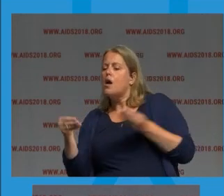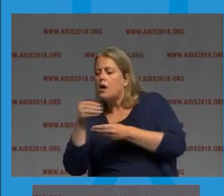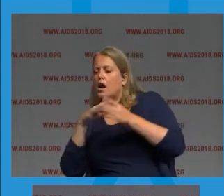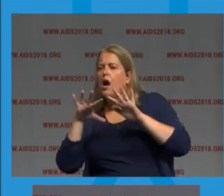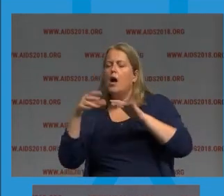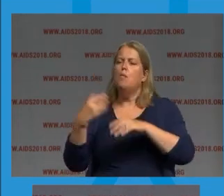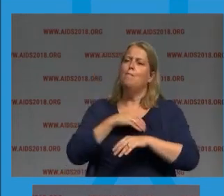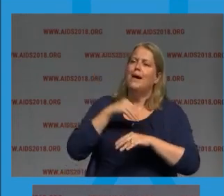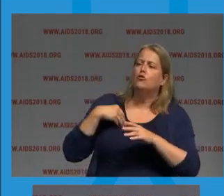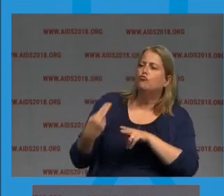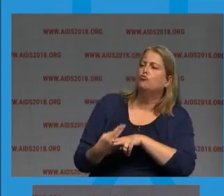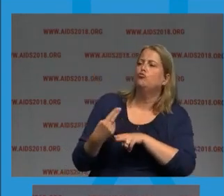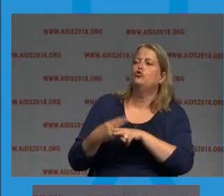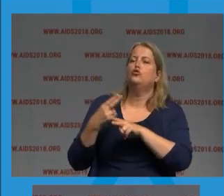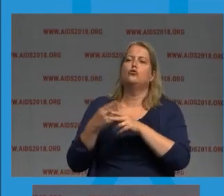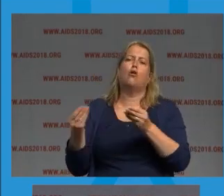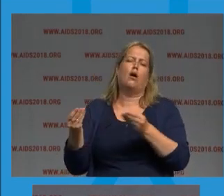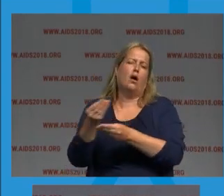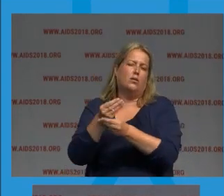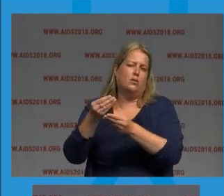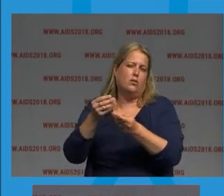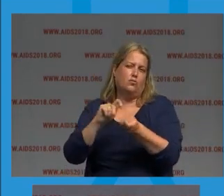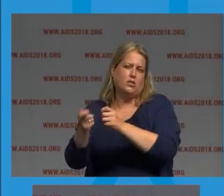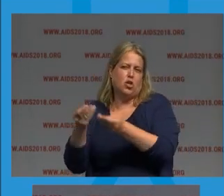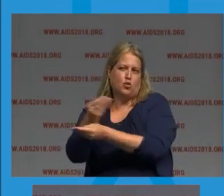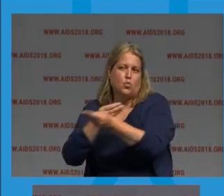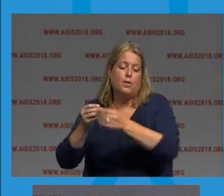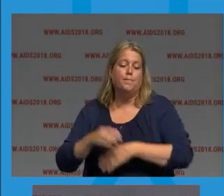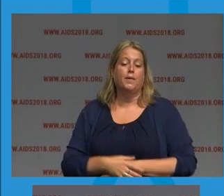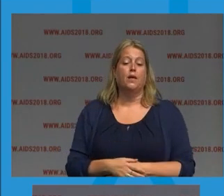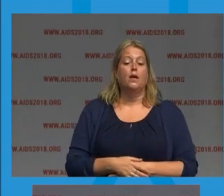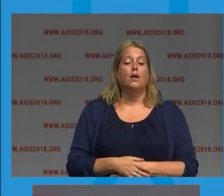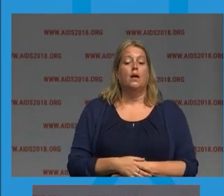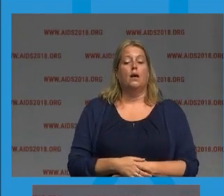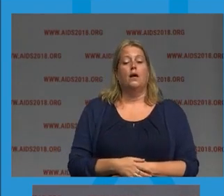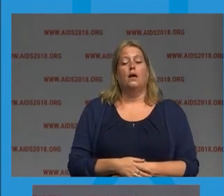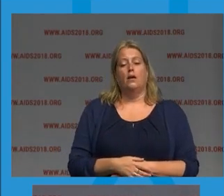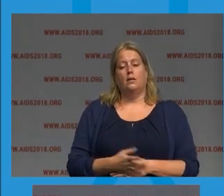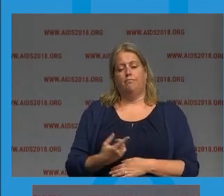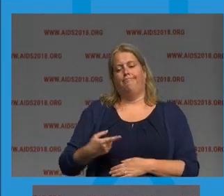risks. And actually, you know, whenever one has a good idea, it's always the